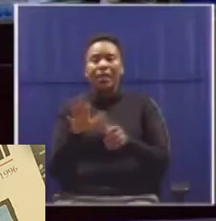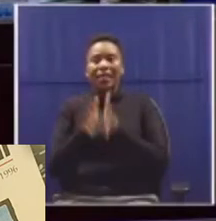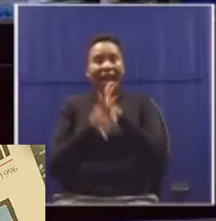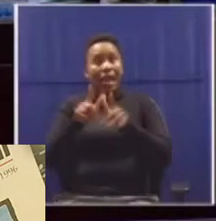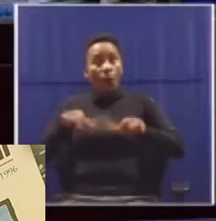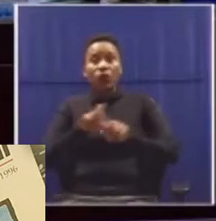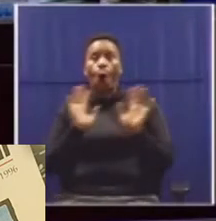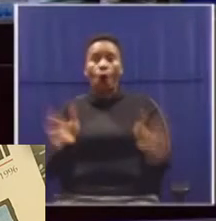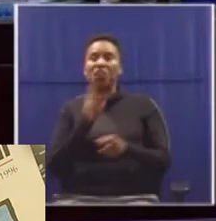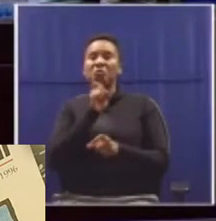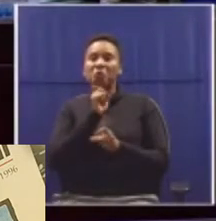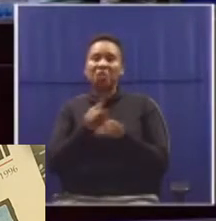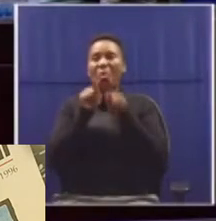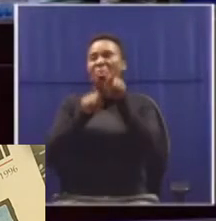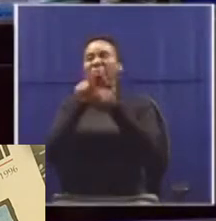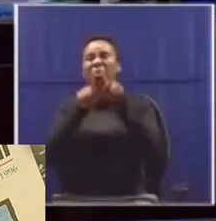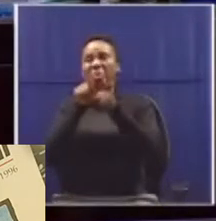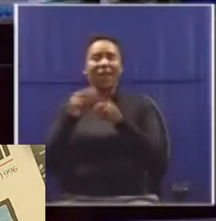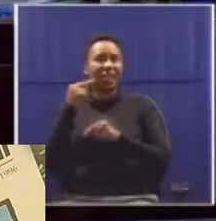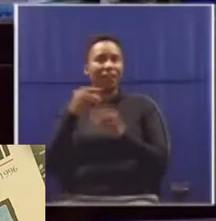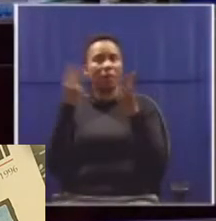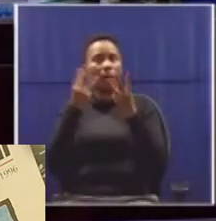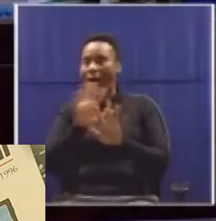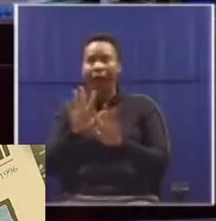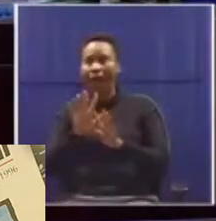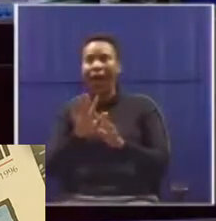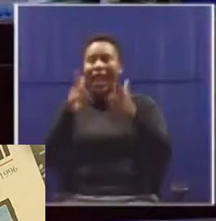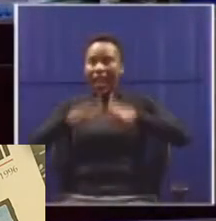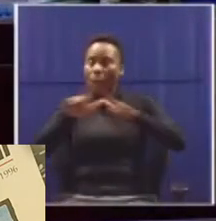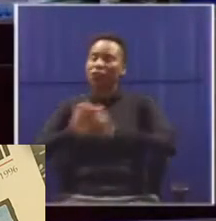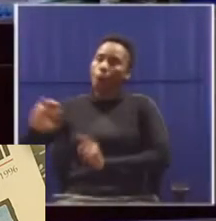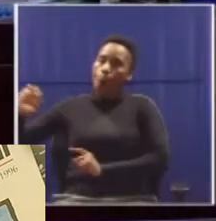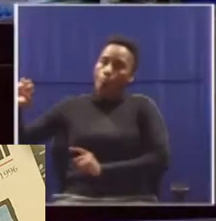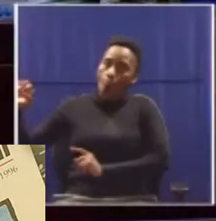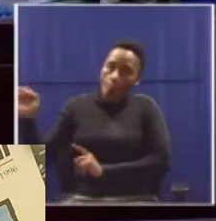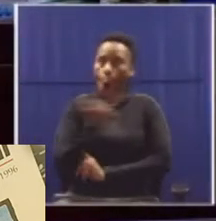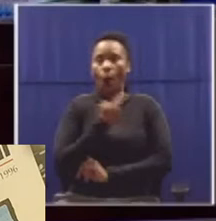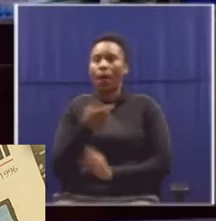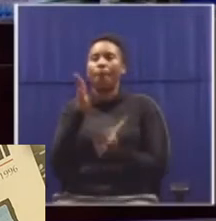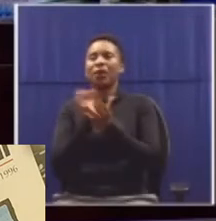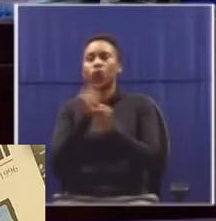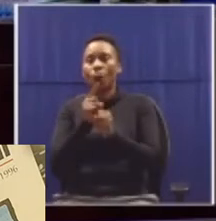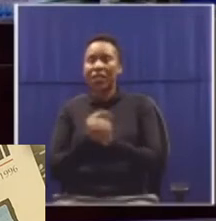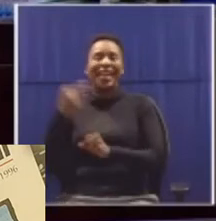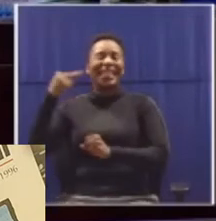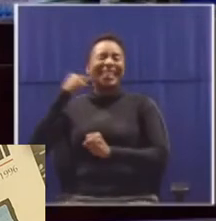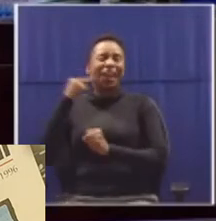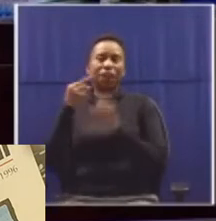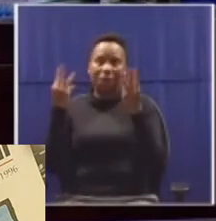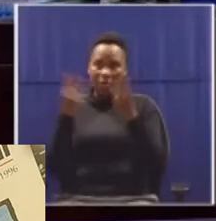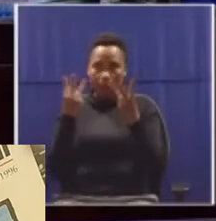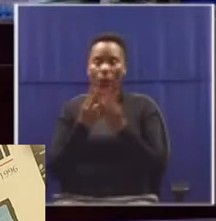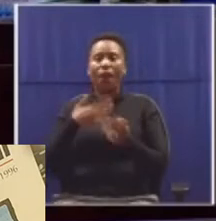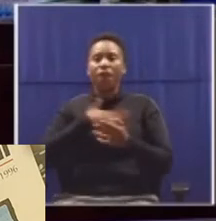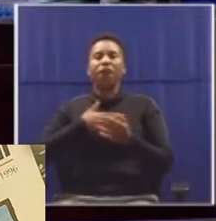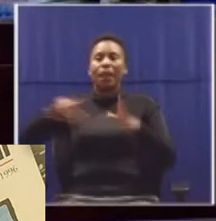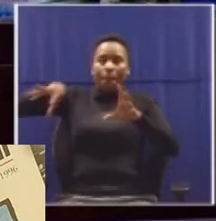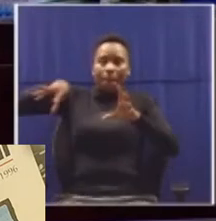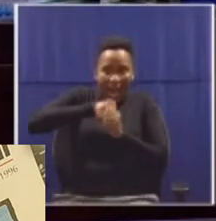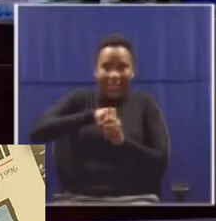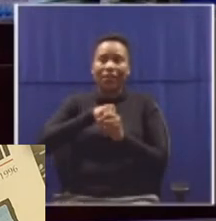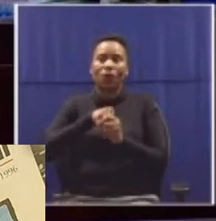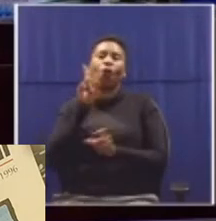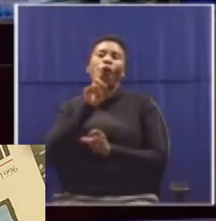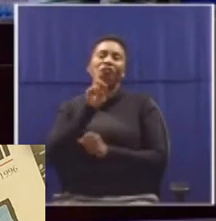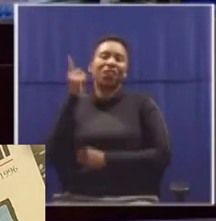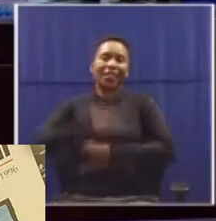deaf people it must be a language for all to ensure that all deaf people feel a part of and parcel of every